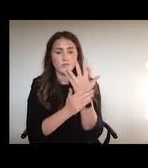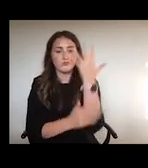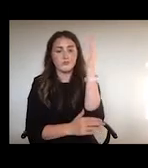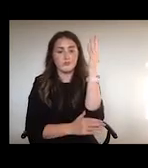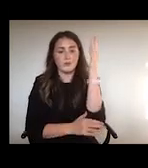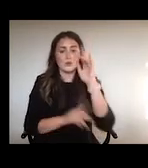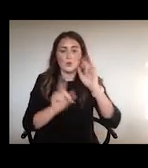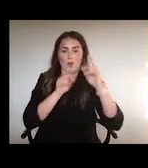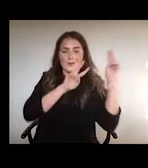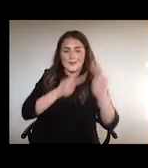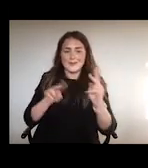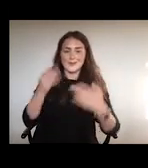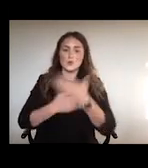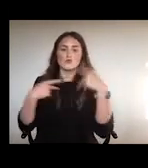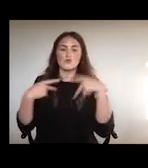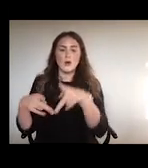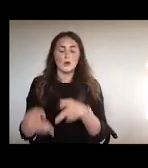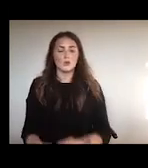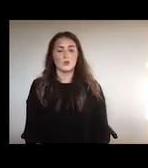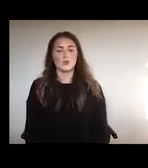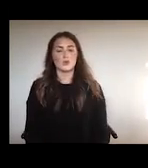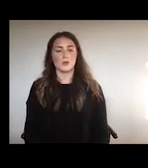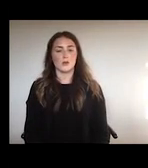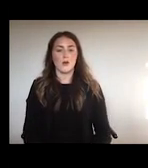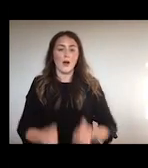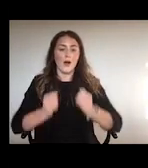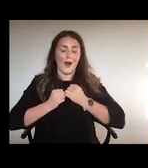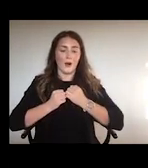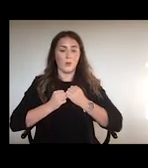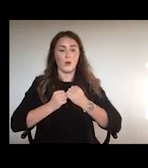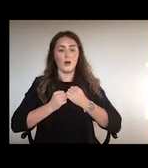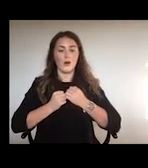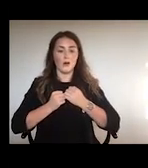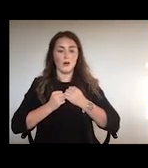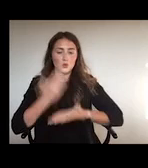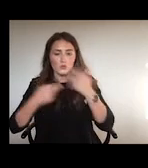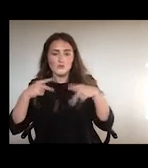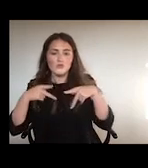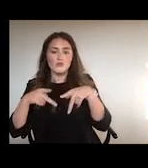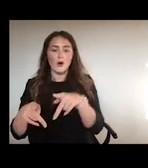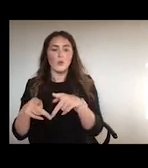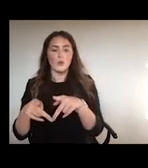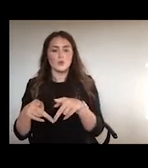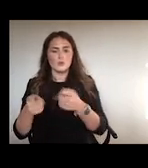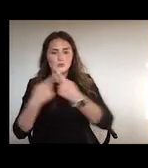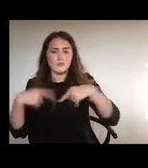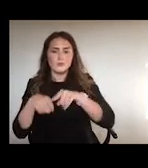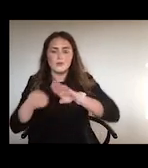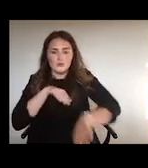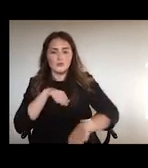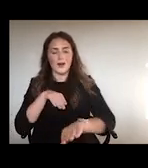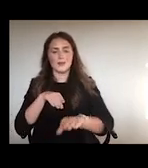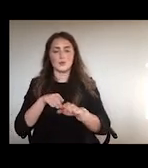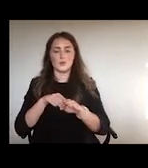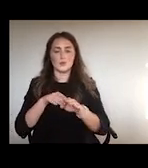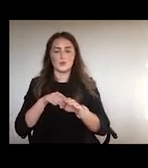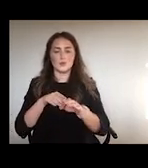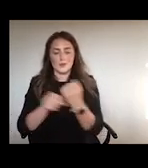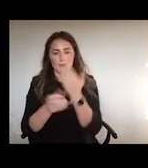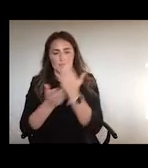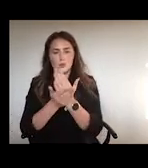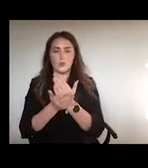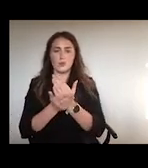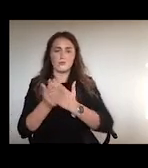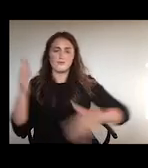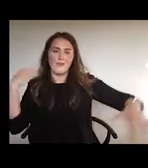earthworks or new planting to conceal the road. As our design has developed, we've taken some significant steps to